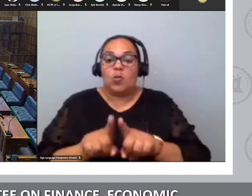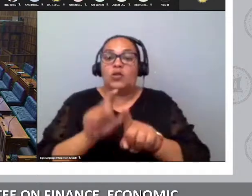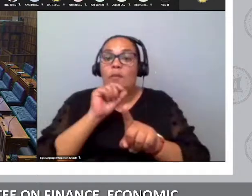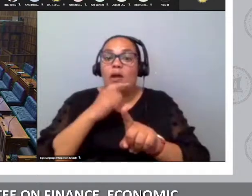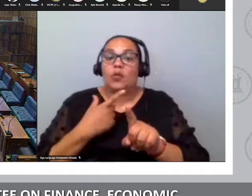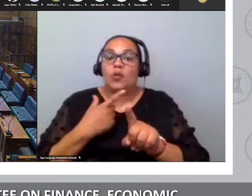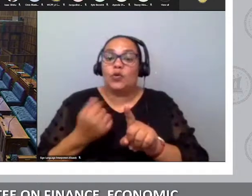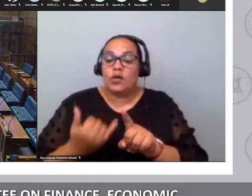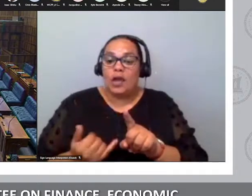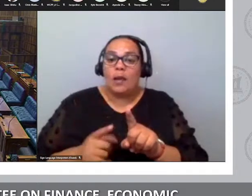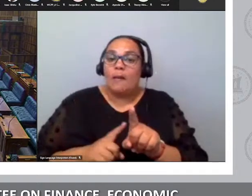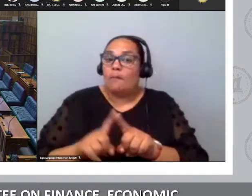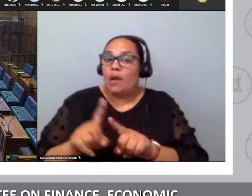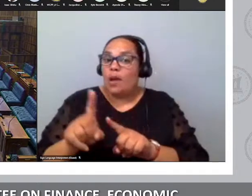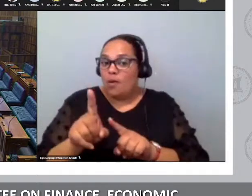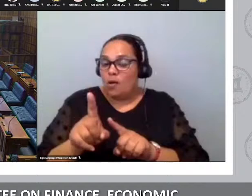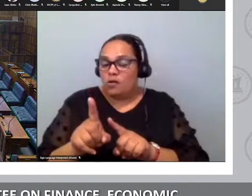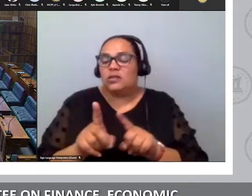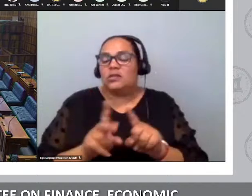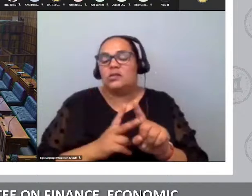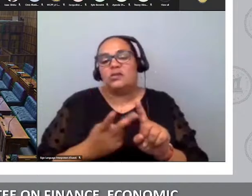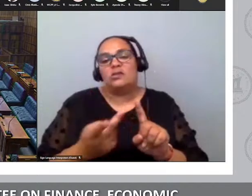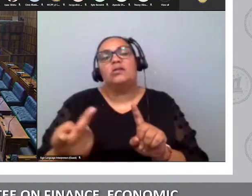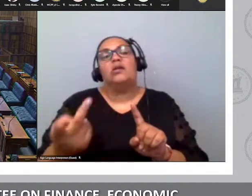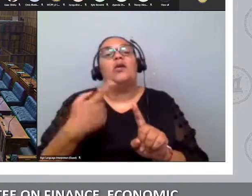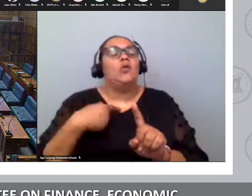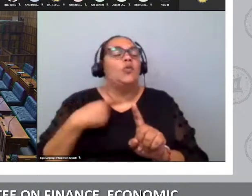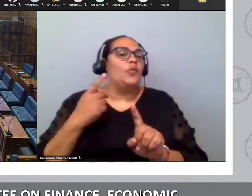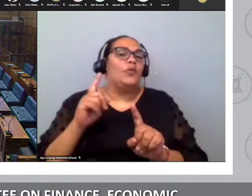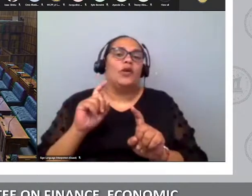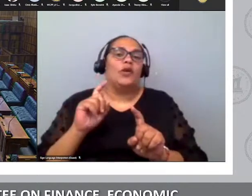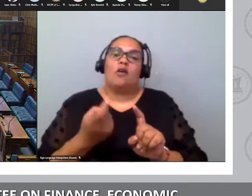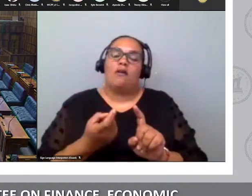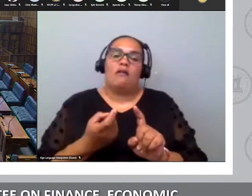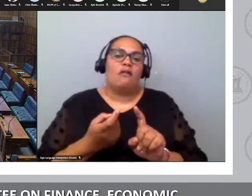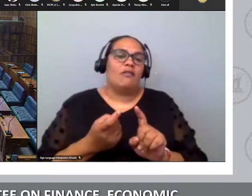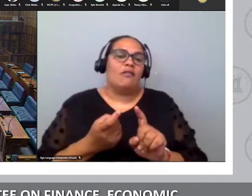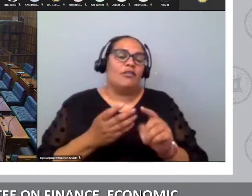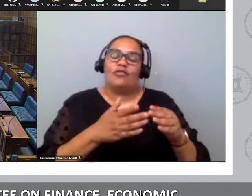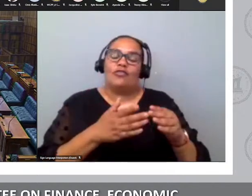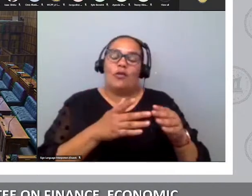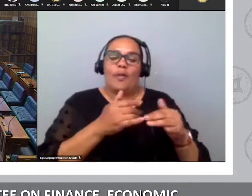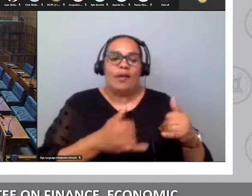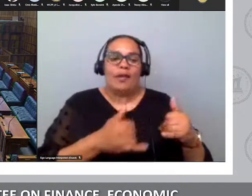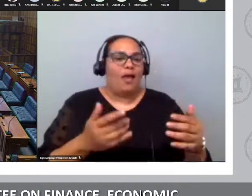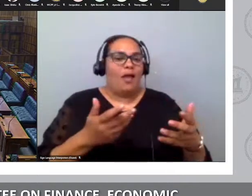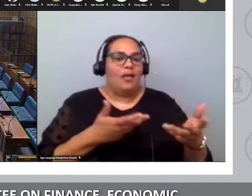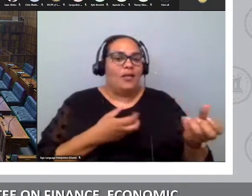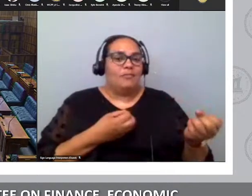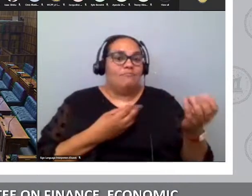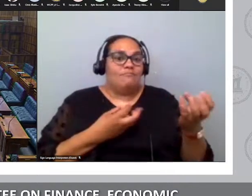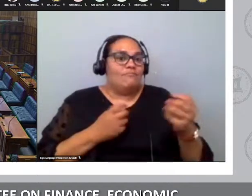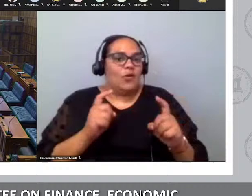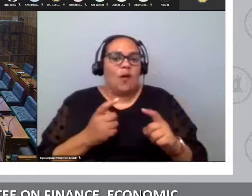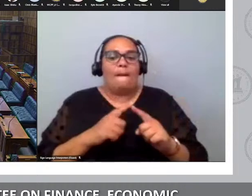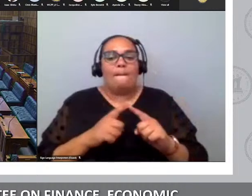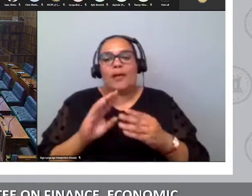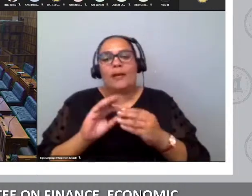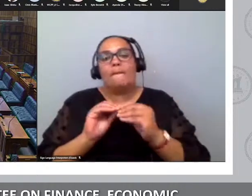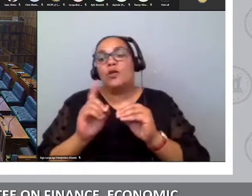vessels bypassing um we can't speak on behalf of the shipping lines but it does become an